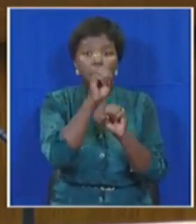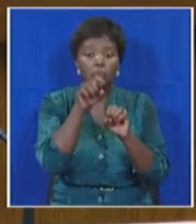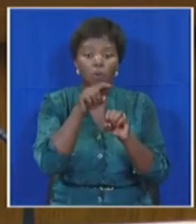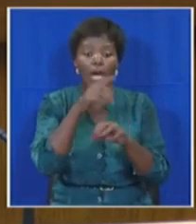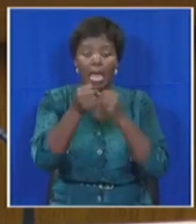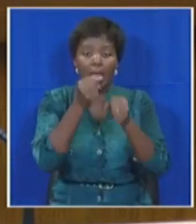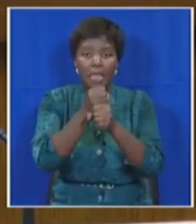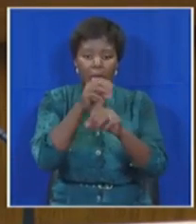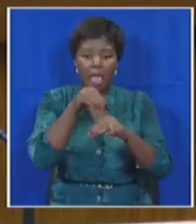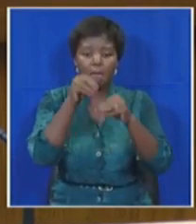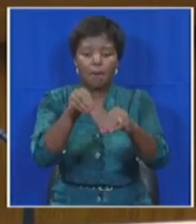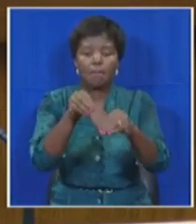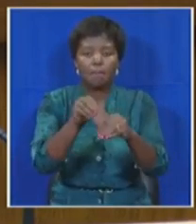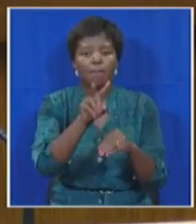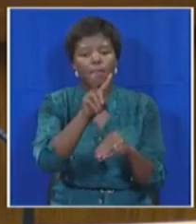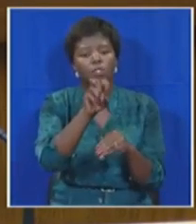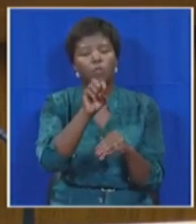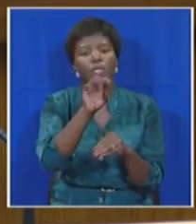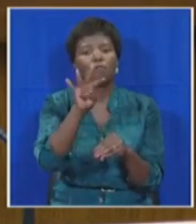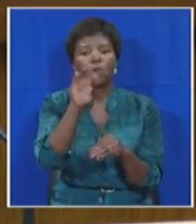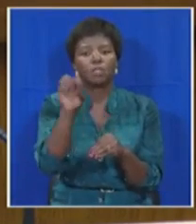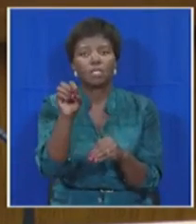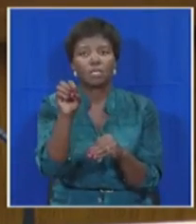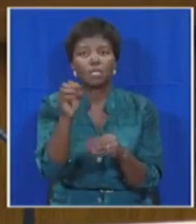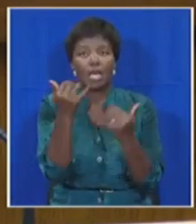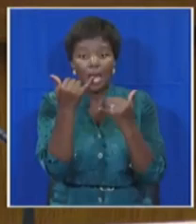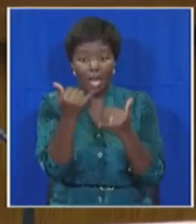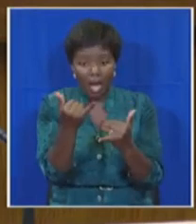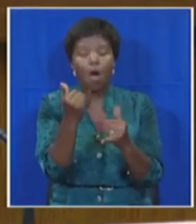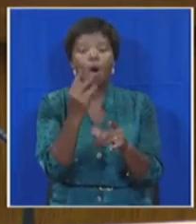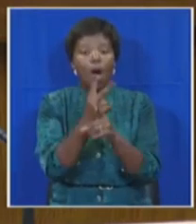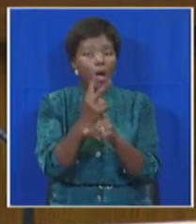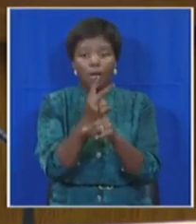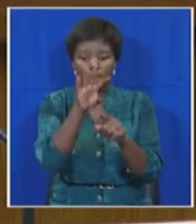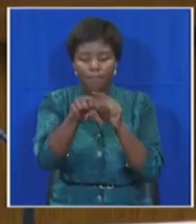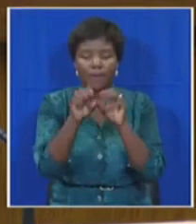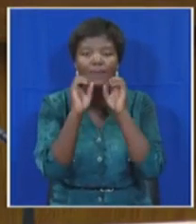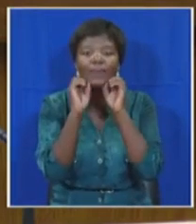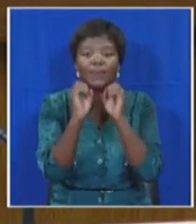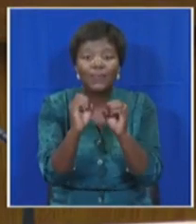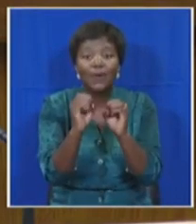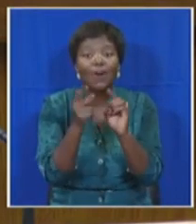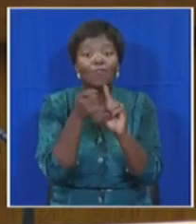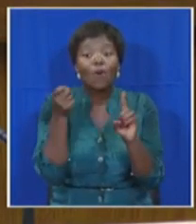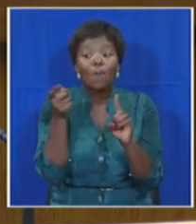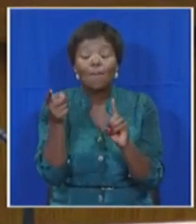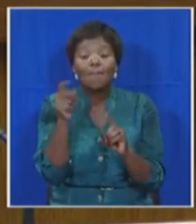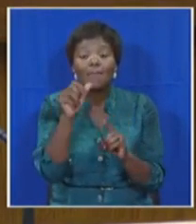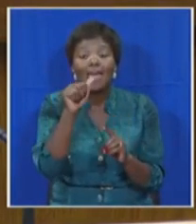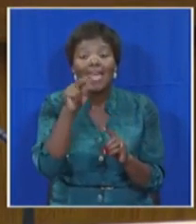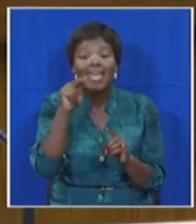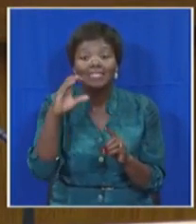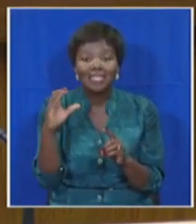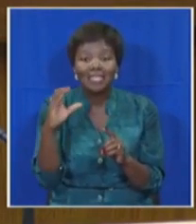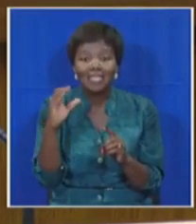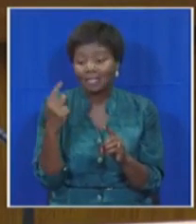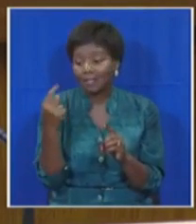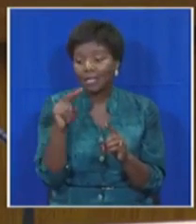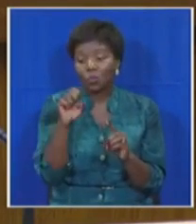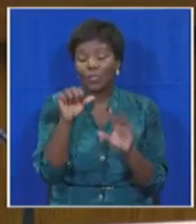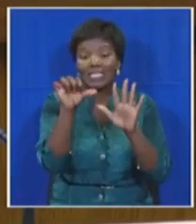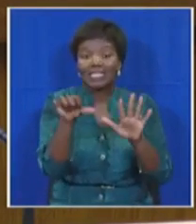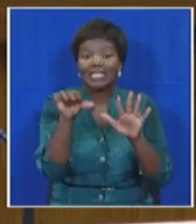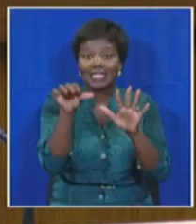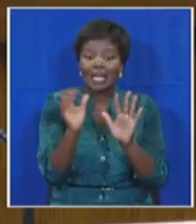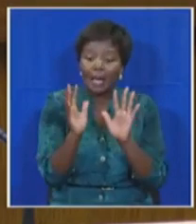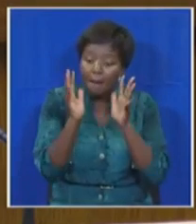to 2014. But this target was also not met by the ANC. By 2016, only